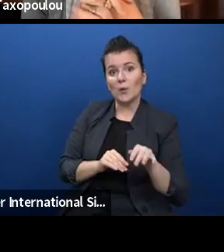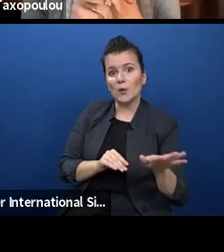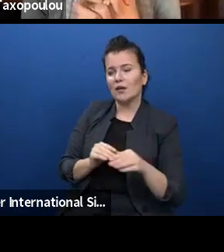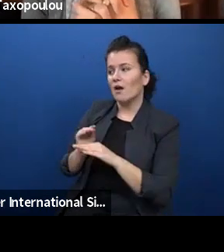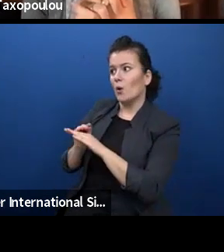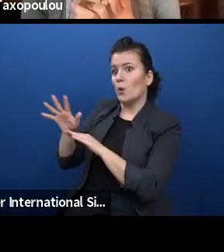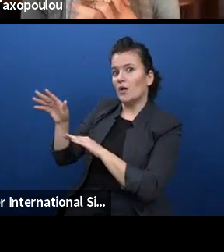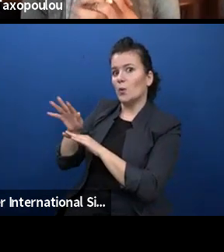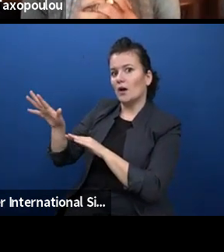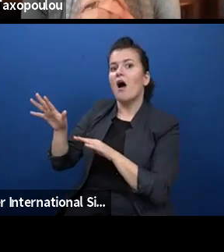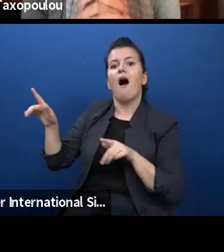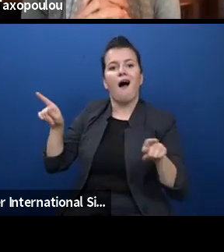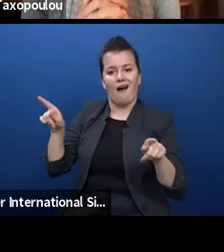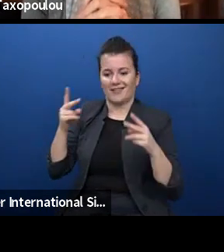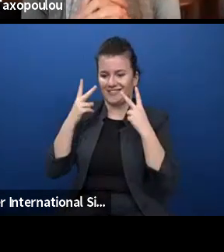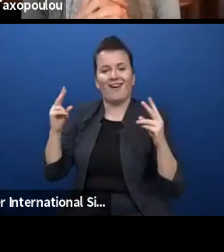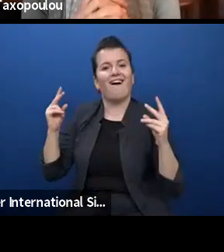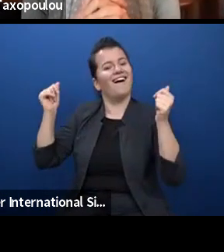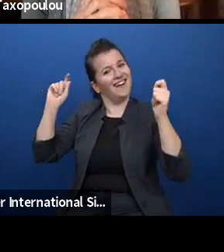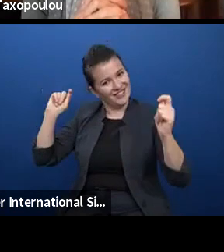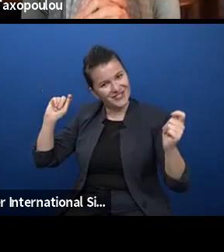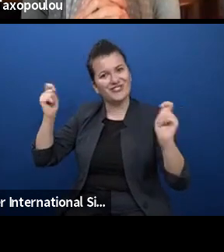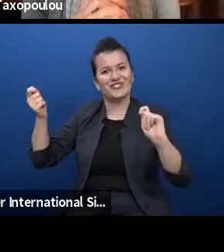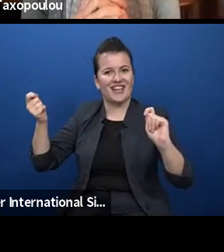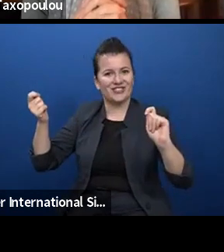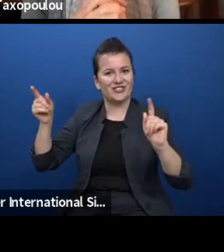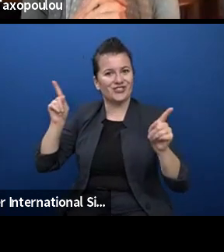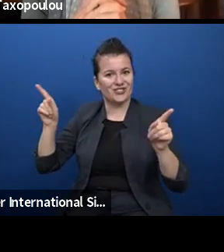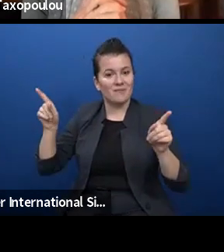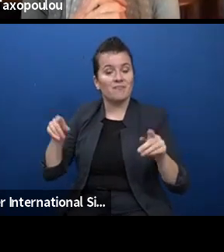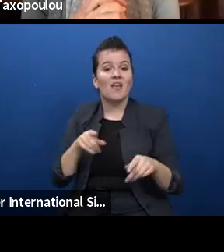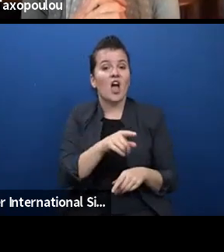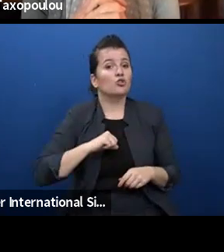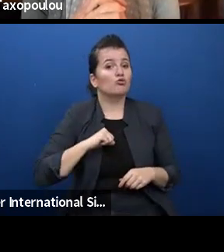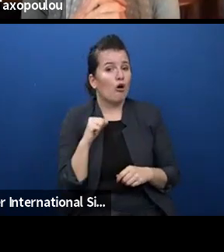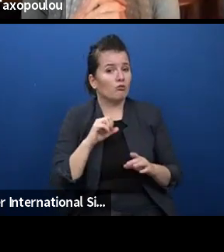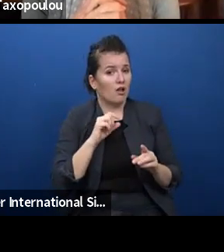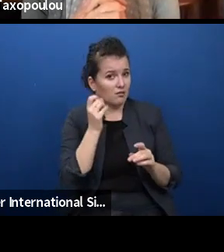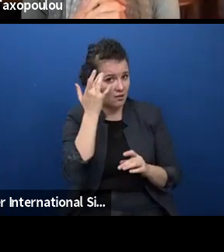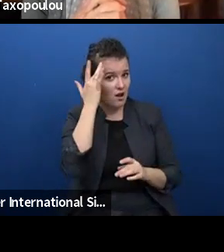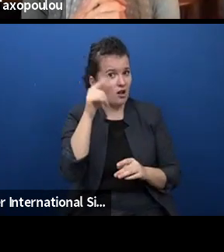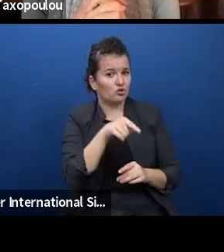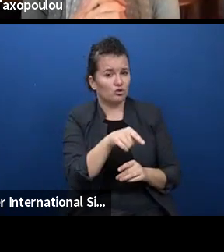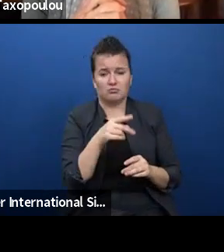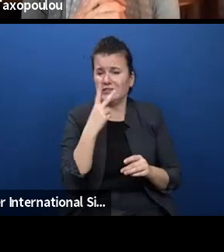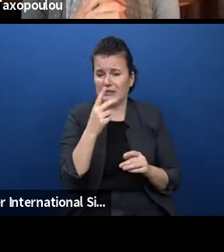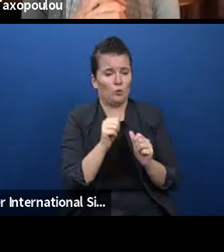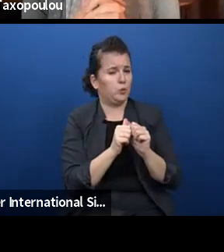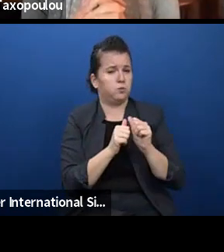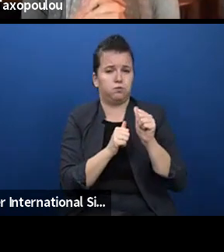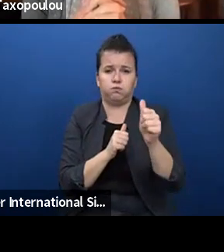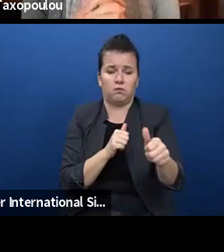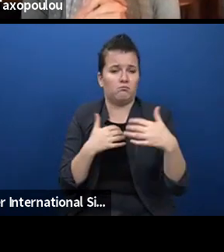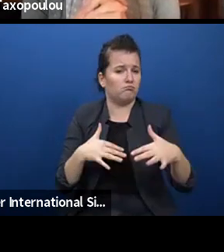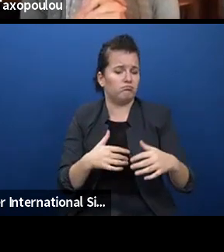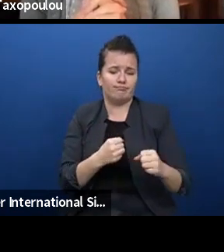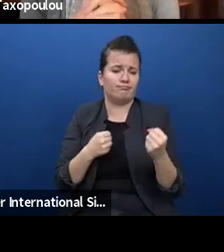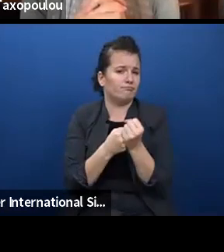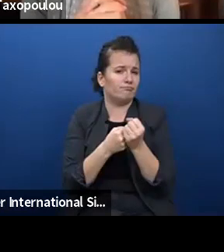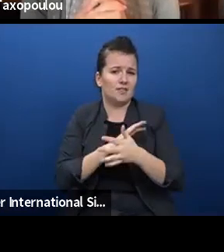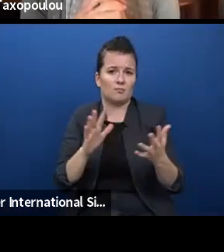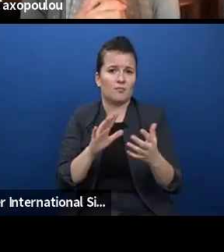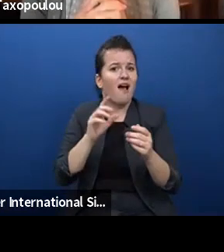real action and real change. So now the cultural sector in Scotland, I think, is way ahead and very supportive of this work. And actually,